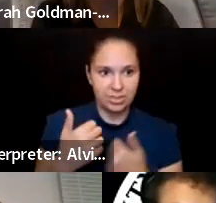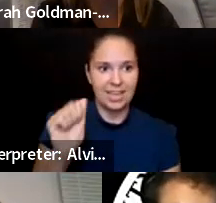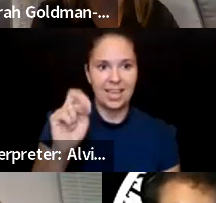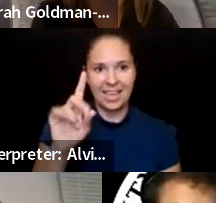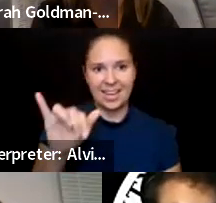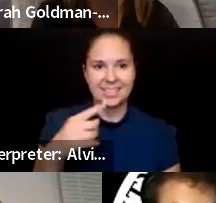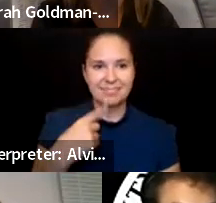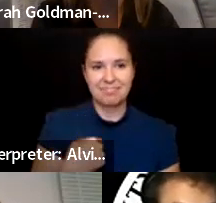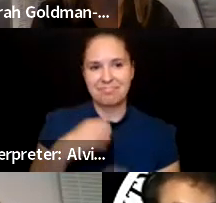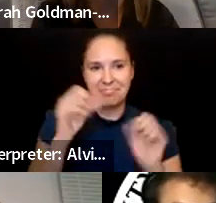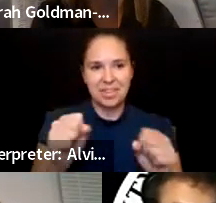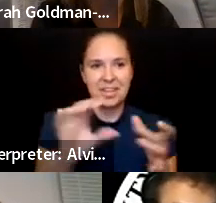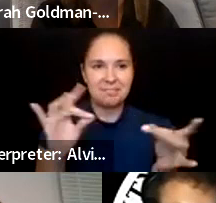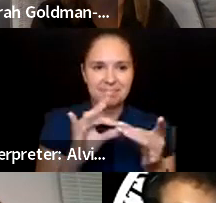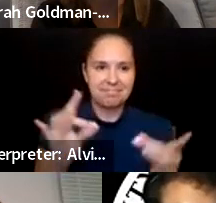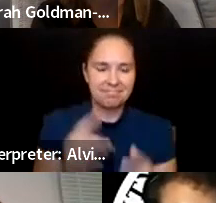go.